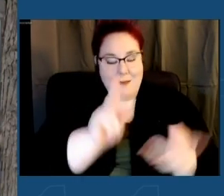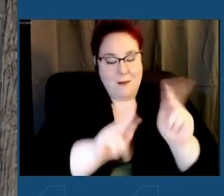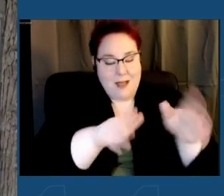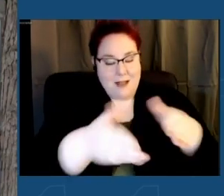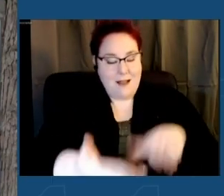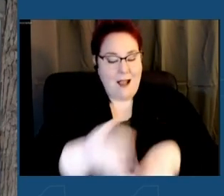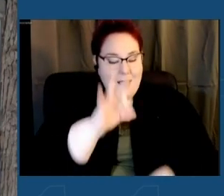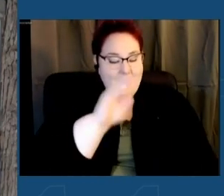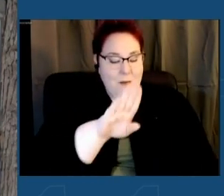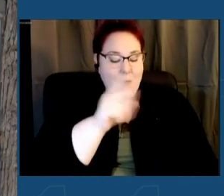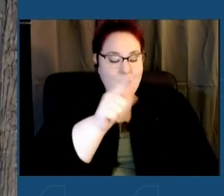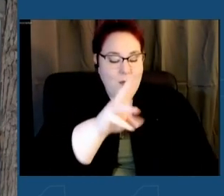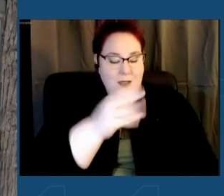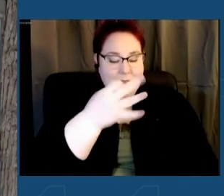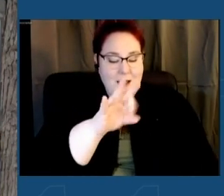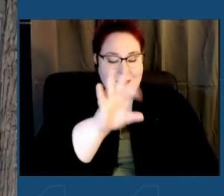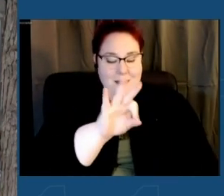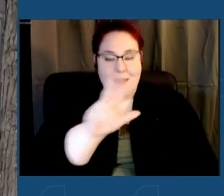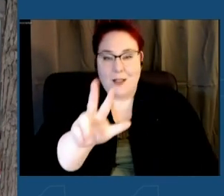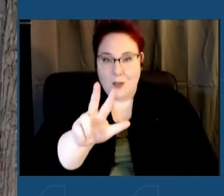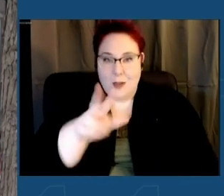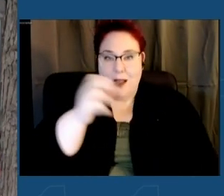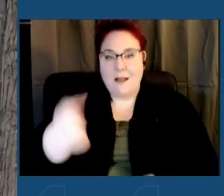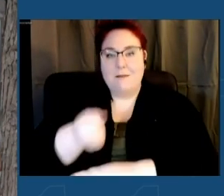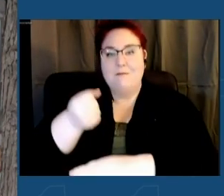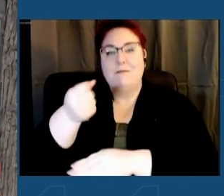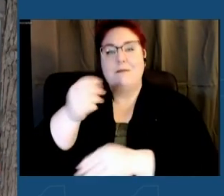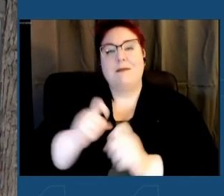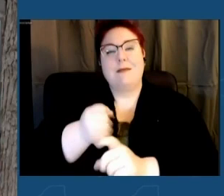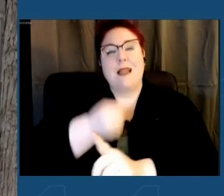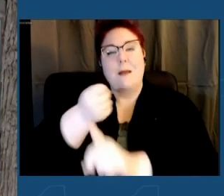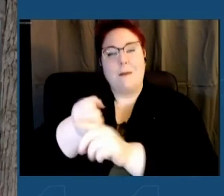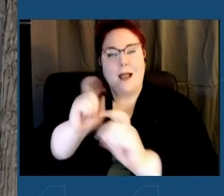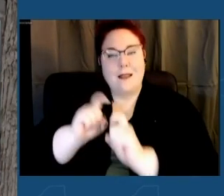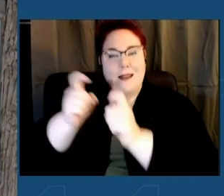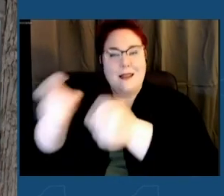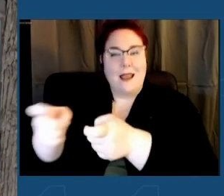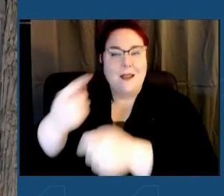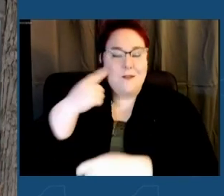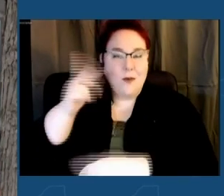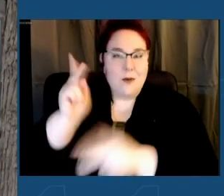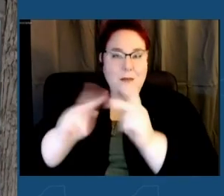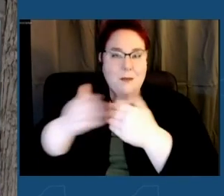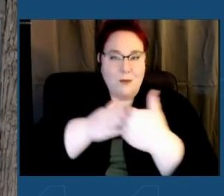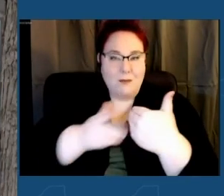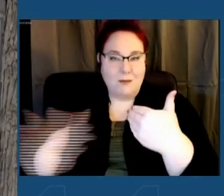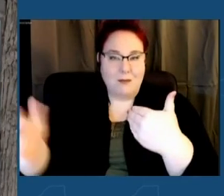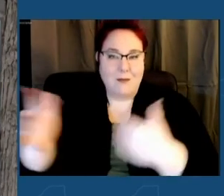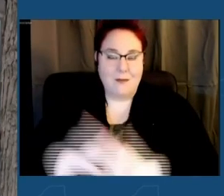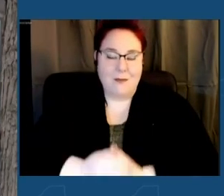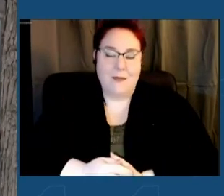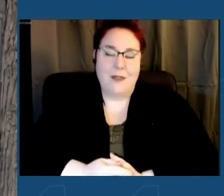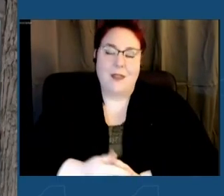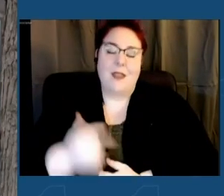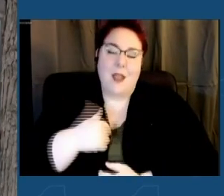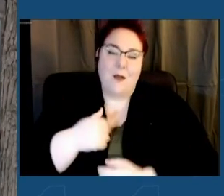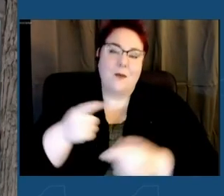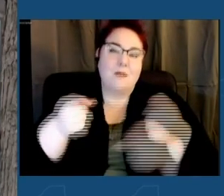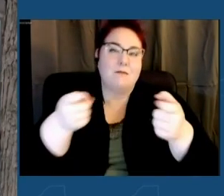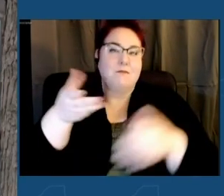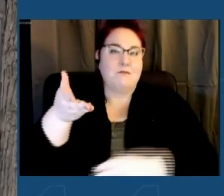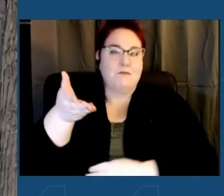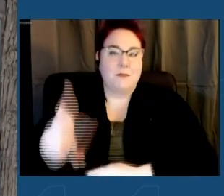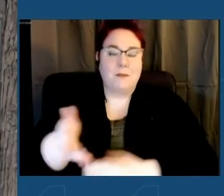future generations. I am proud to have been the director of the Trade Center in '93 and to have led and